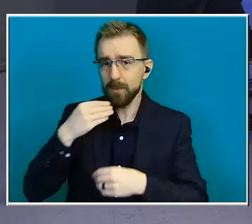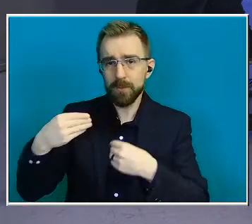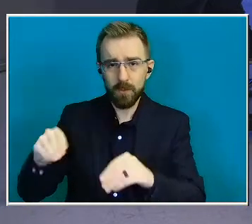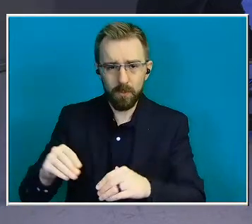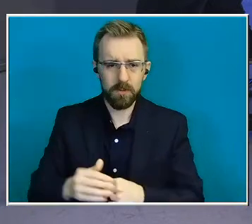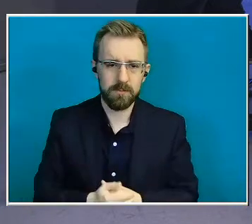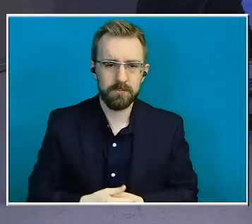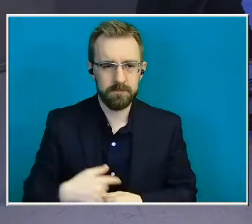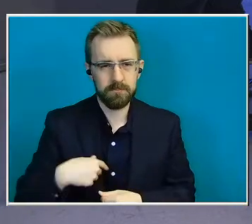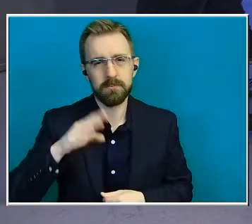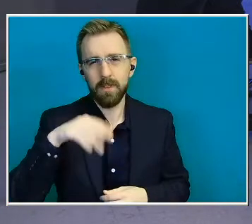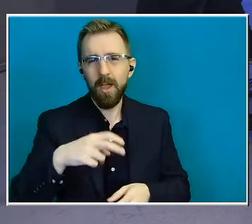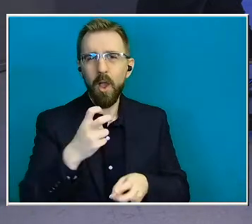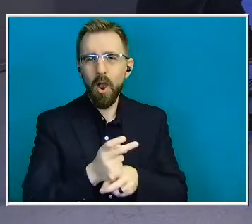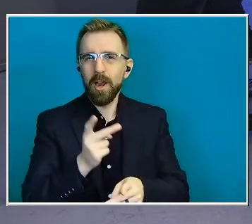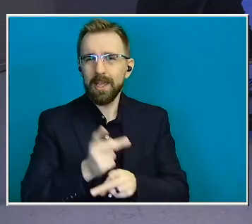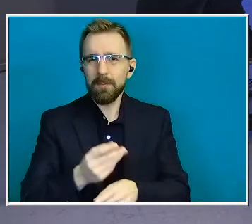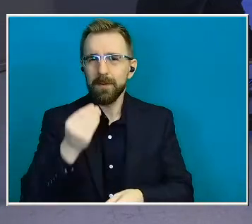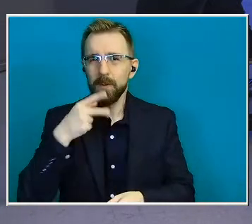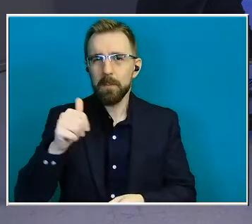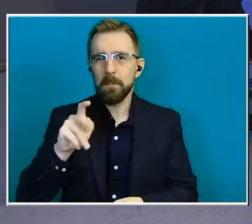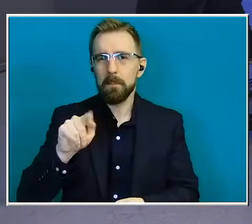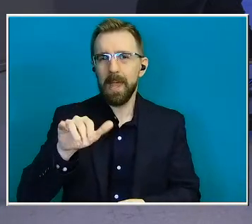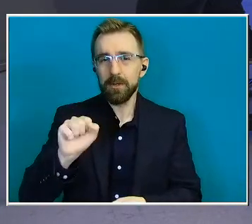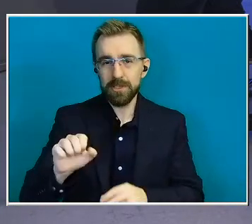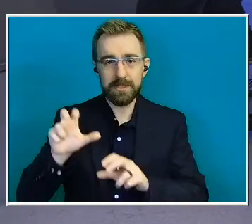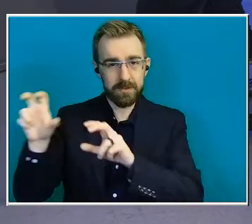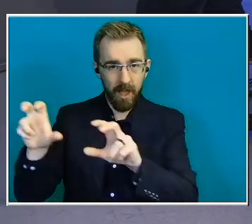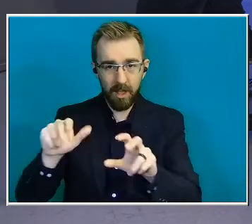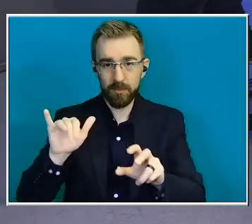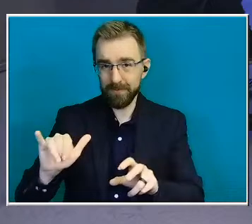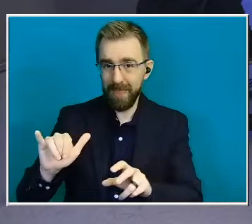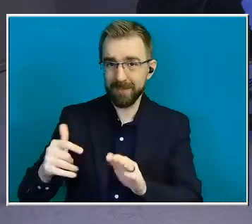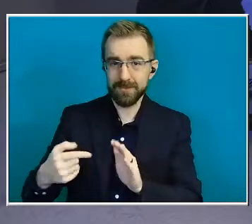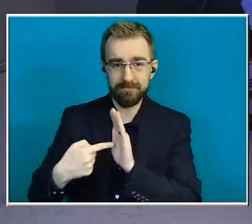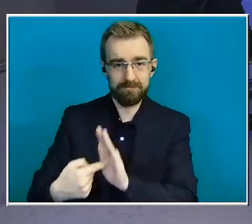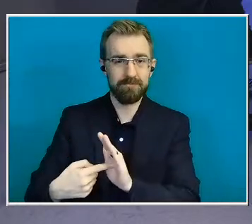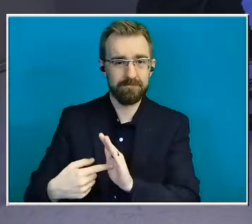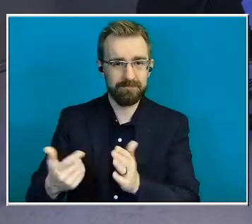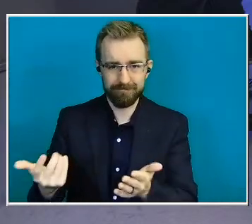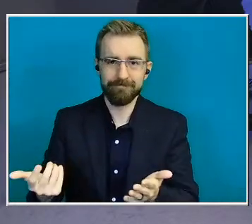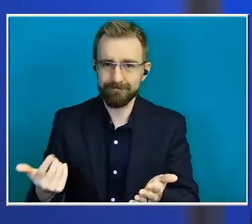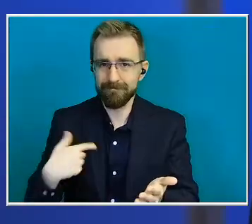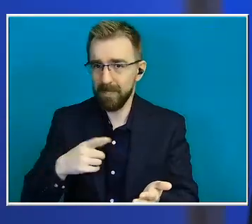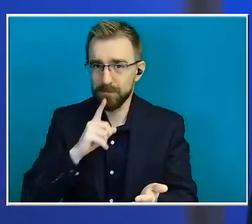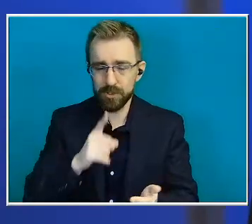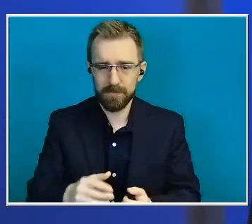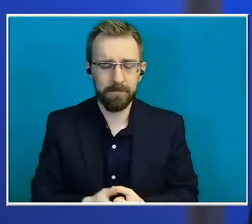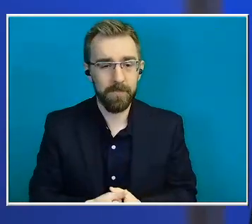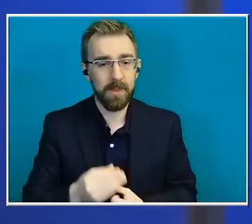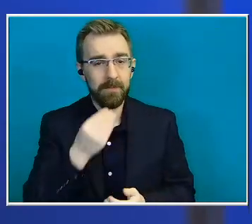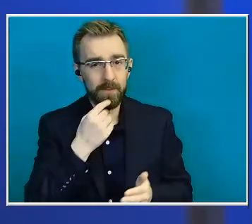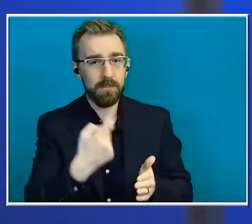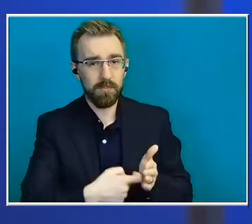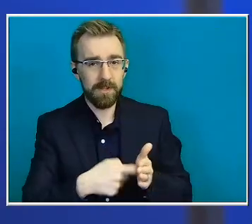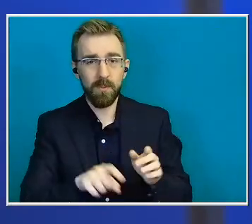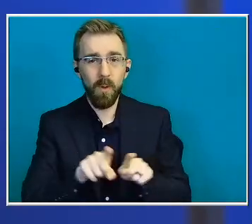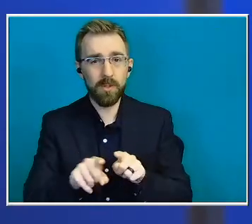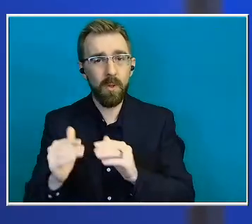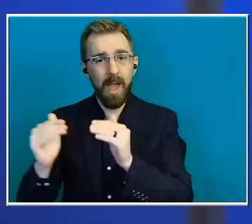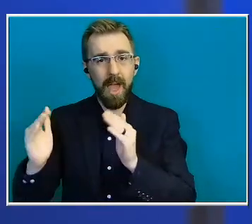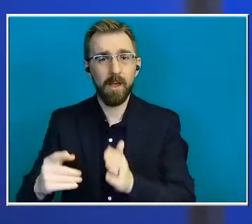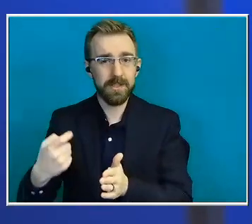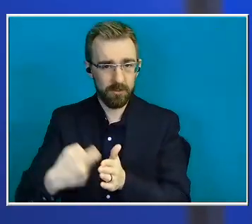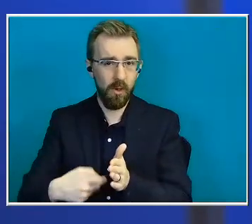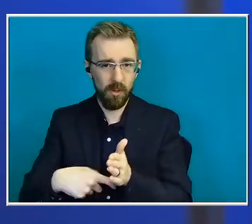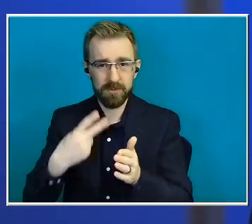food pantries stocked. So if that is any indication, it's not, I think, from lack of food prices, but also housing costs. So we see that tied together.